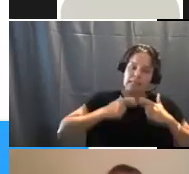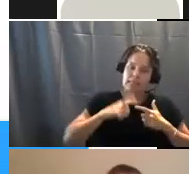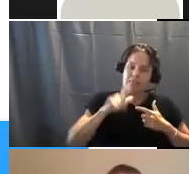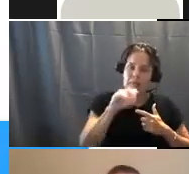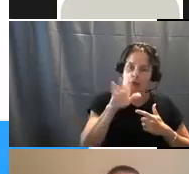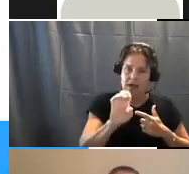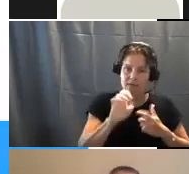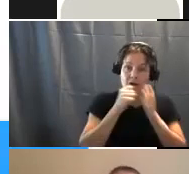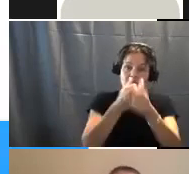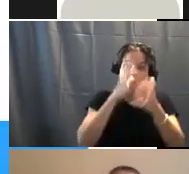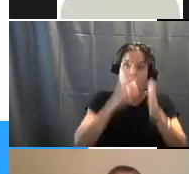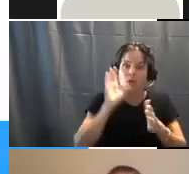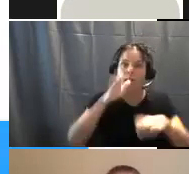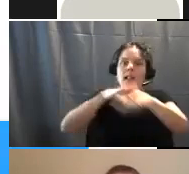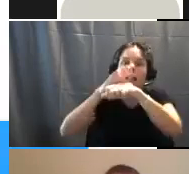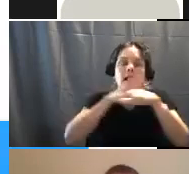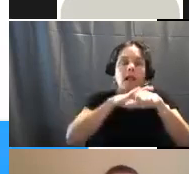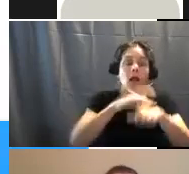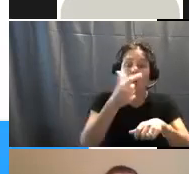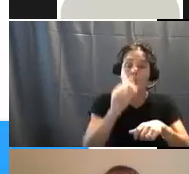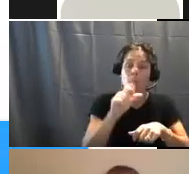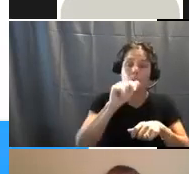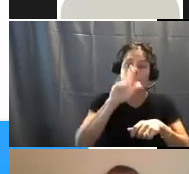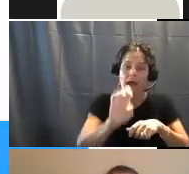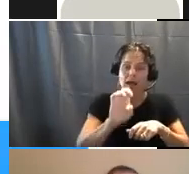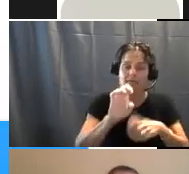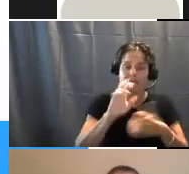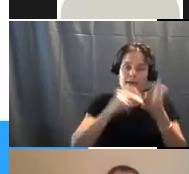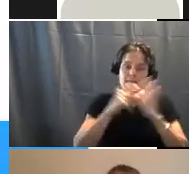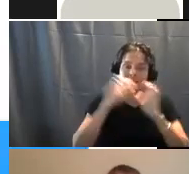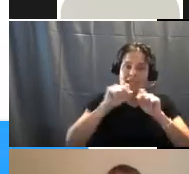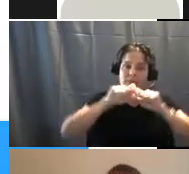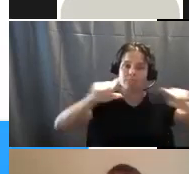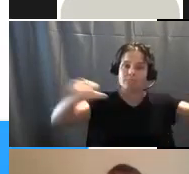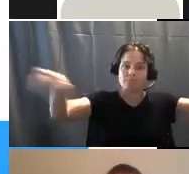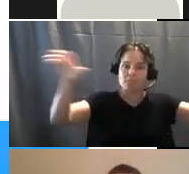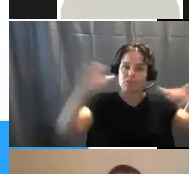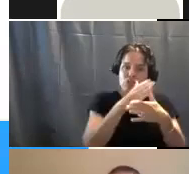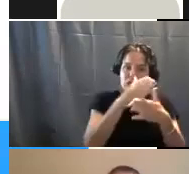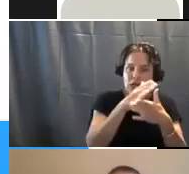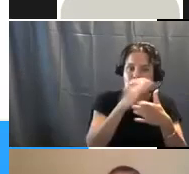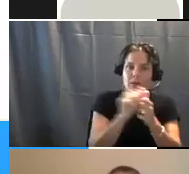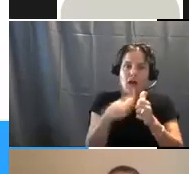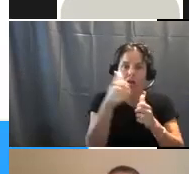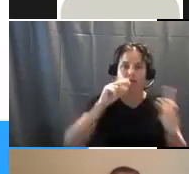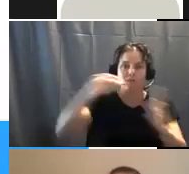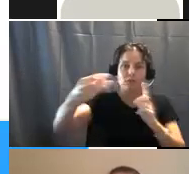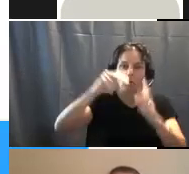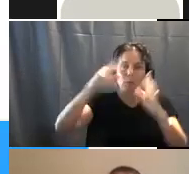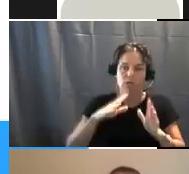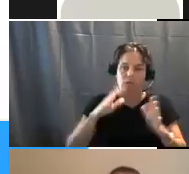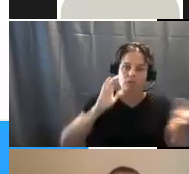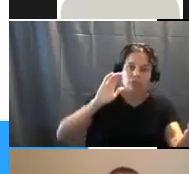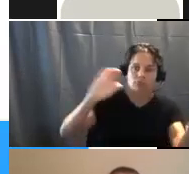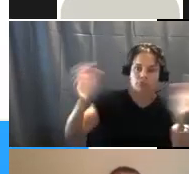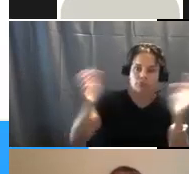live, and users can engage with your page and other viewers while the event is happening. This really establishes your page